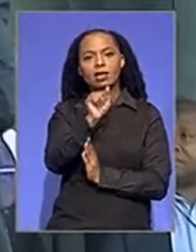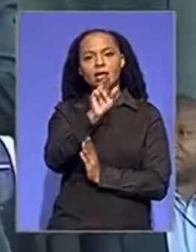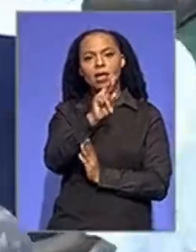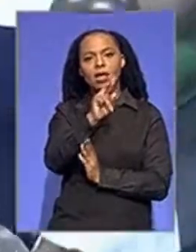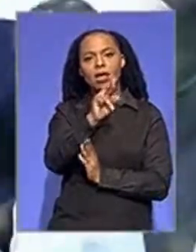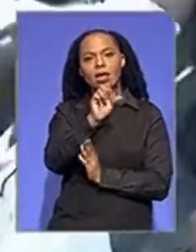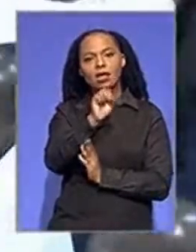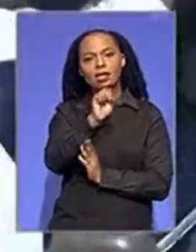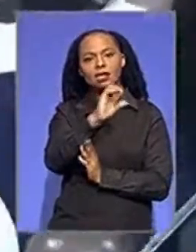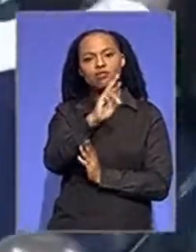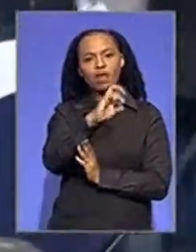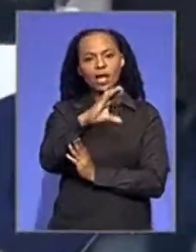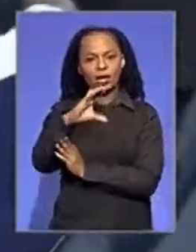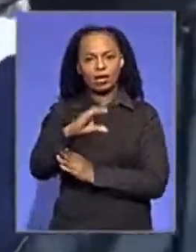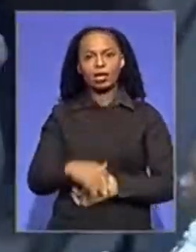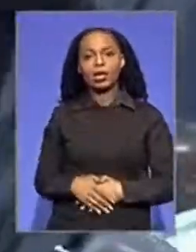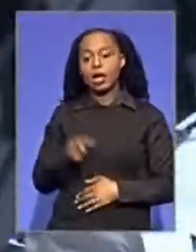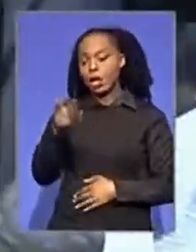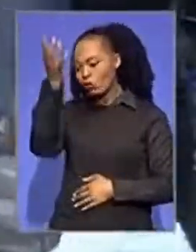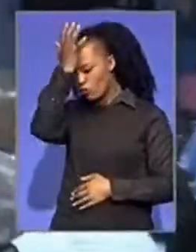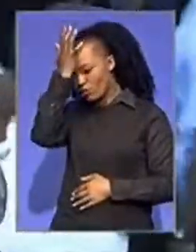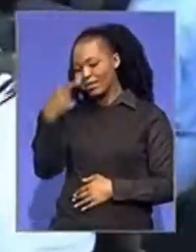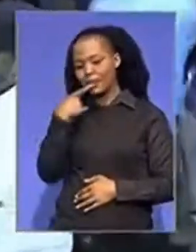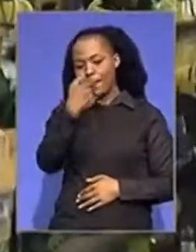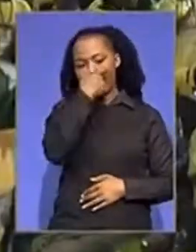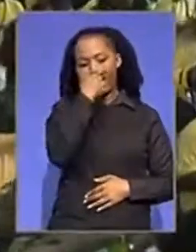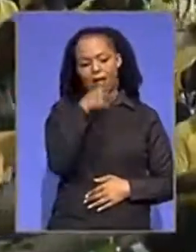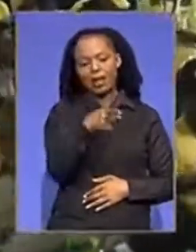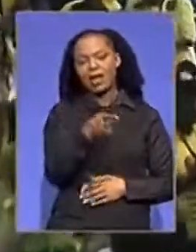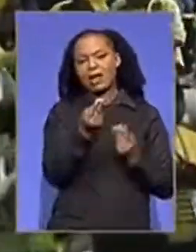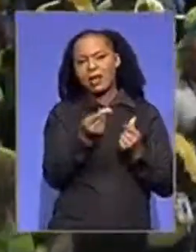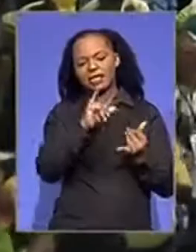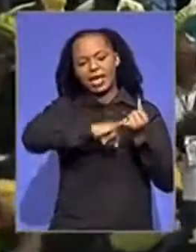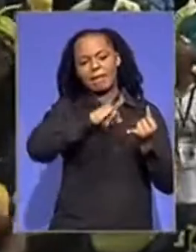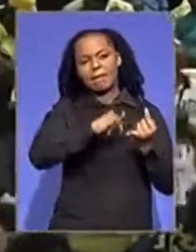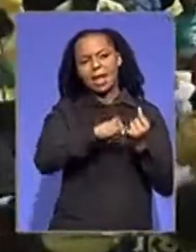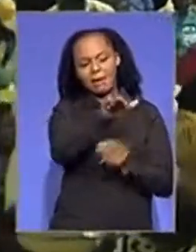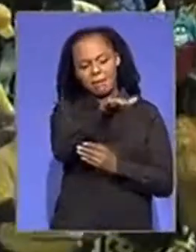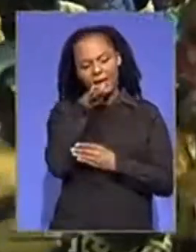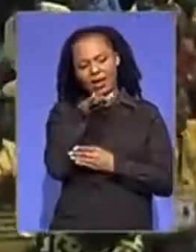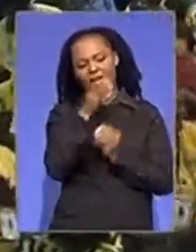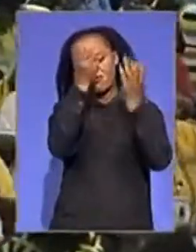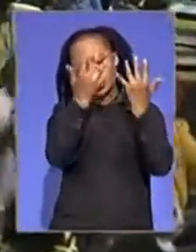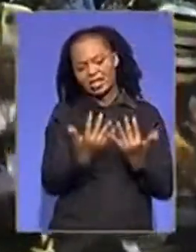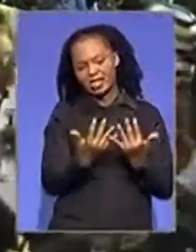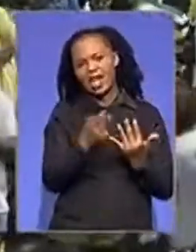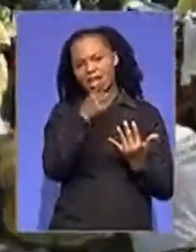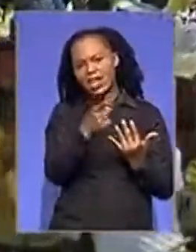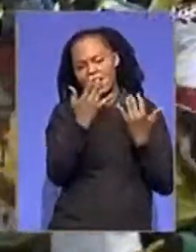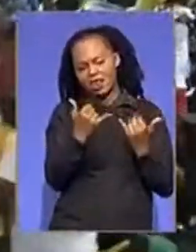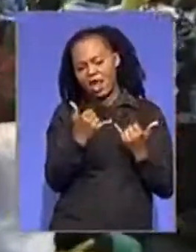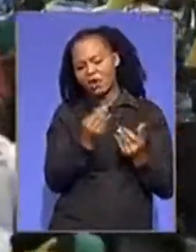pele ka la gore Ramaphosa o uta bohlatse bja ditatamente tša dipanka bjo bolaetšago thekgo ya mašeleng nakong ya lesolo la dikgetho